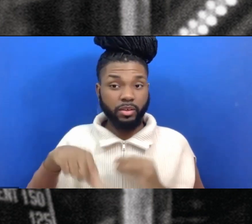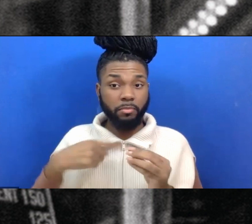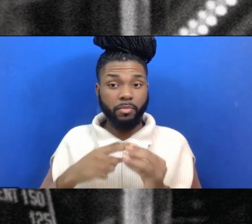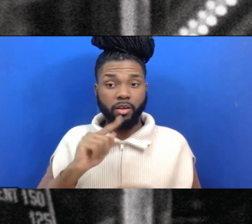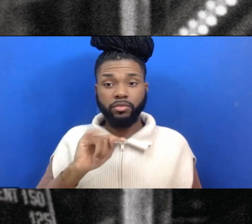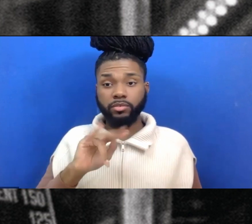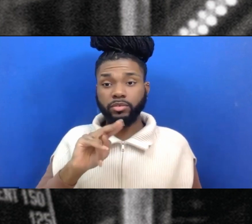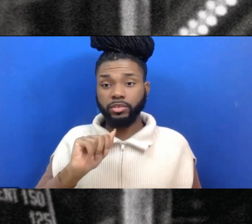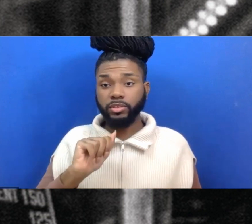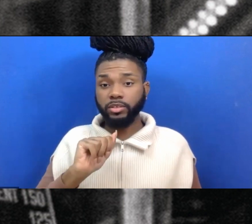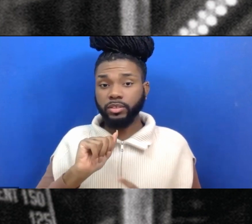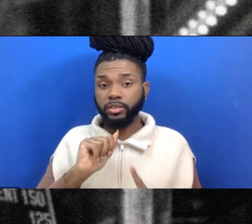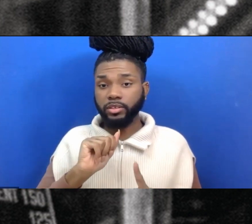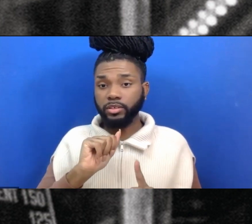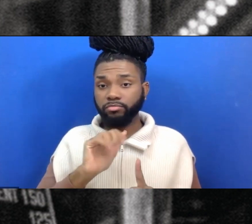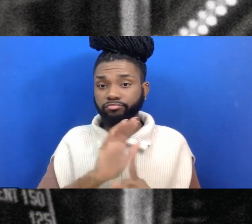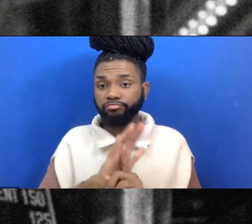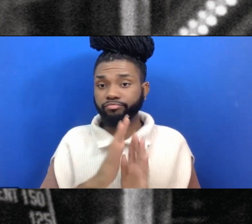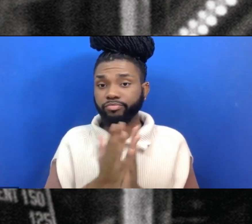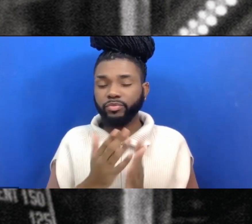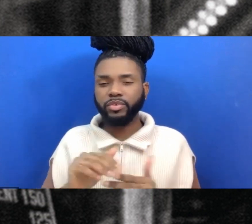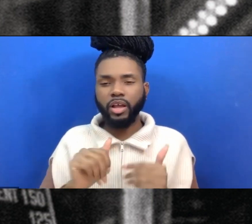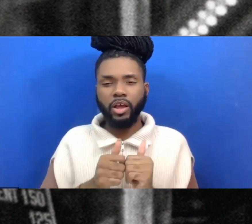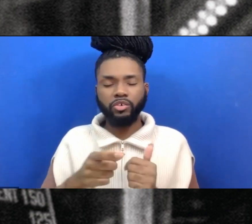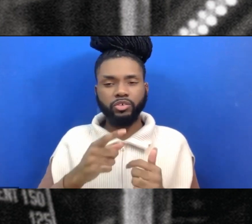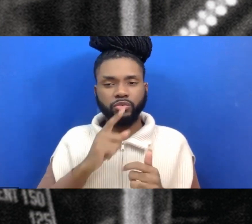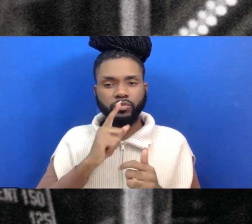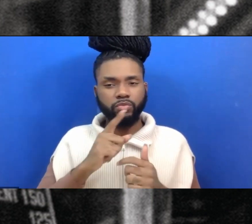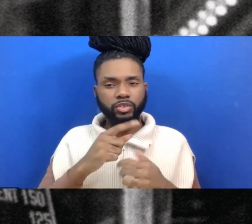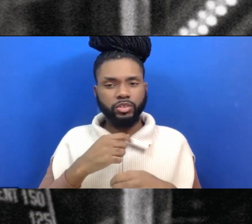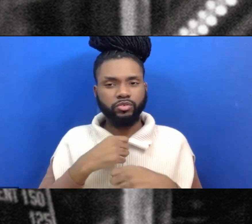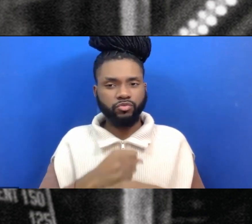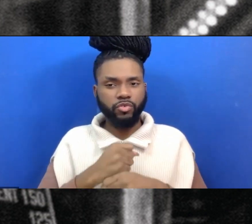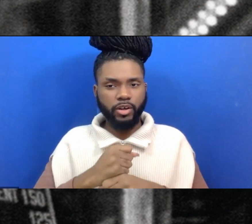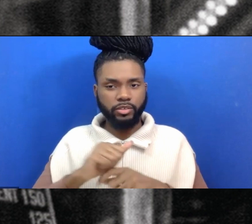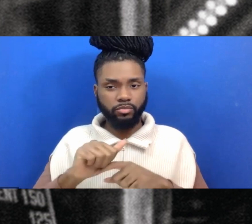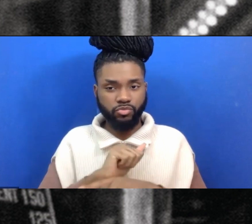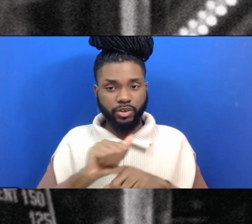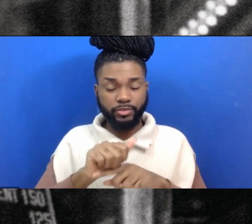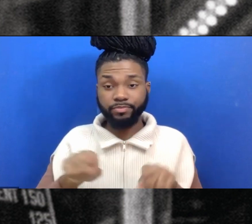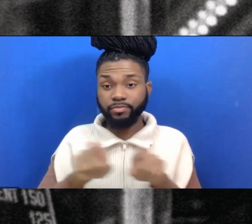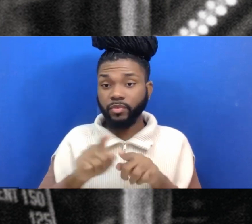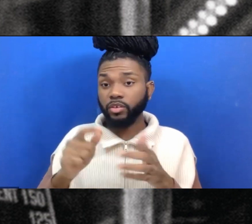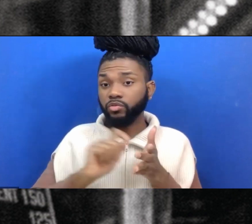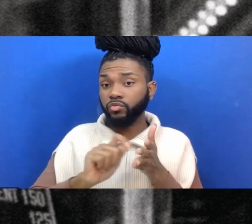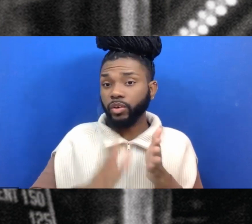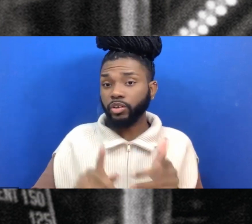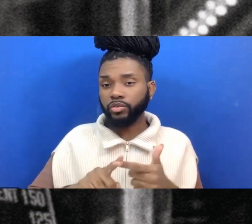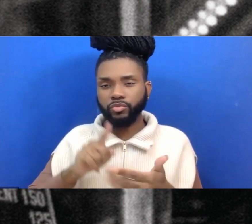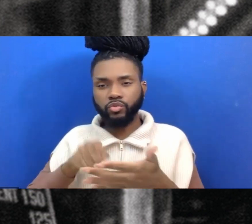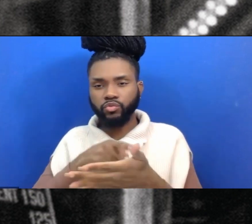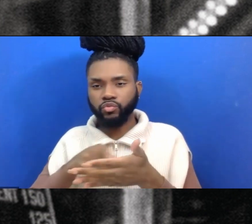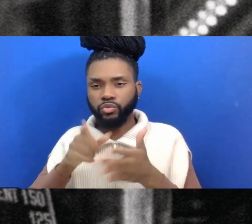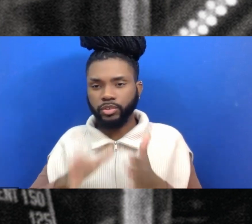Tina's oeuvre is how she crafts a practice as a writer, a critic, and